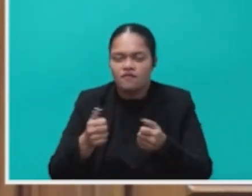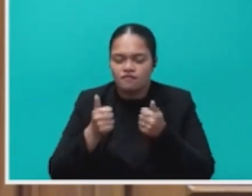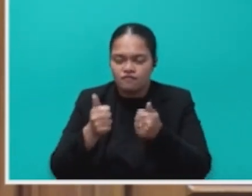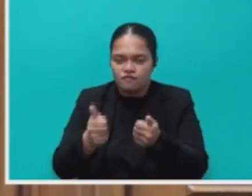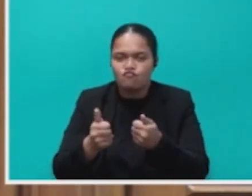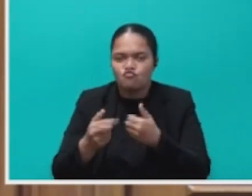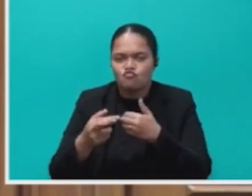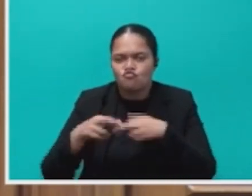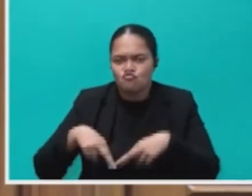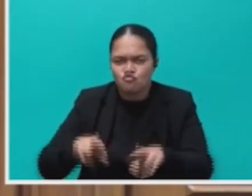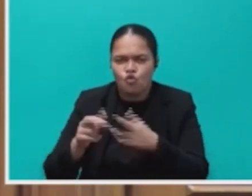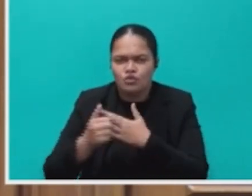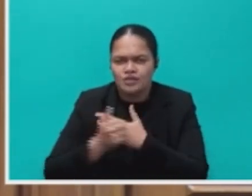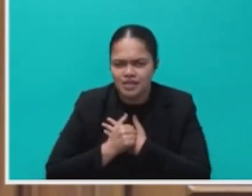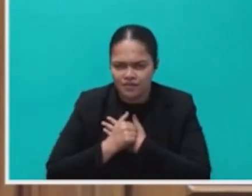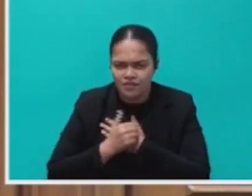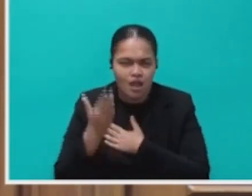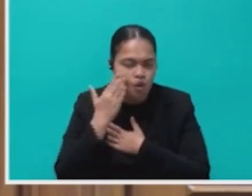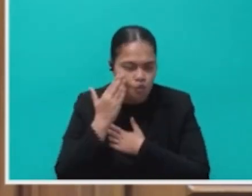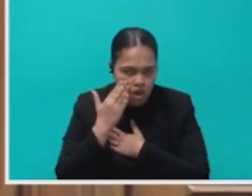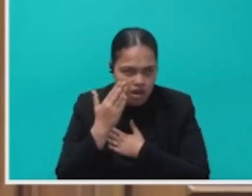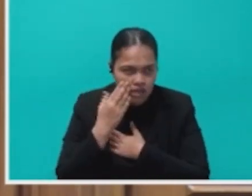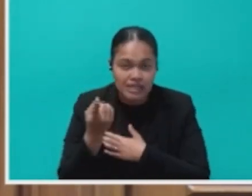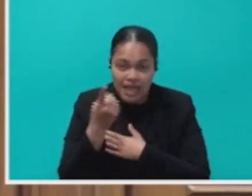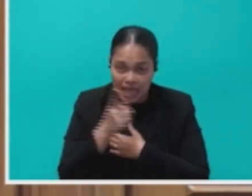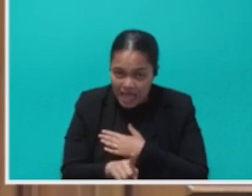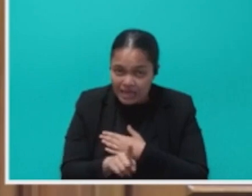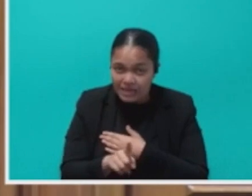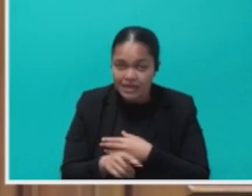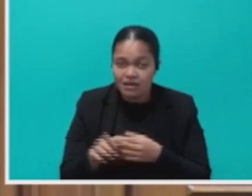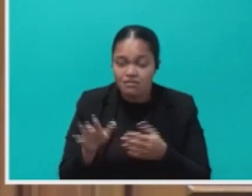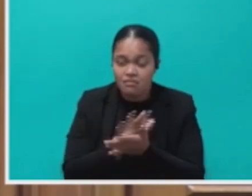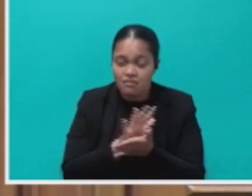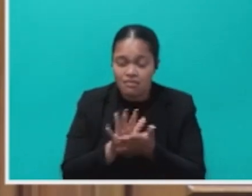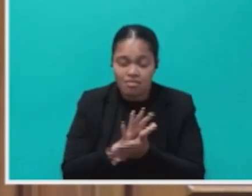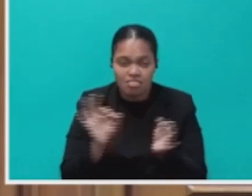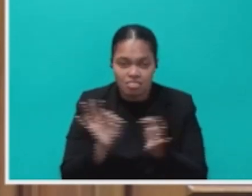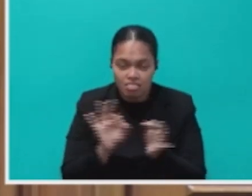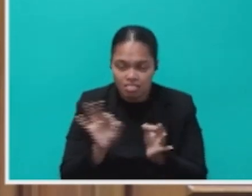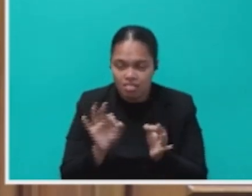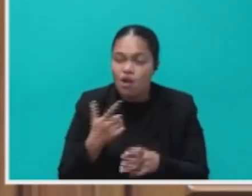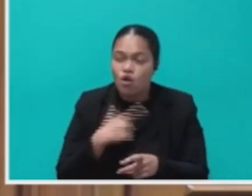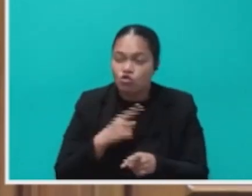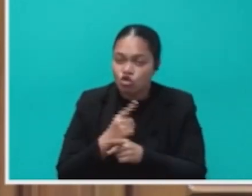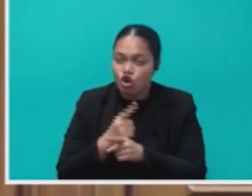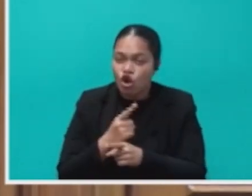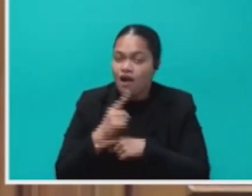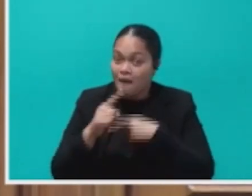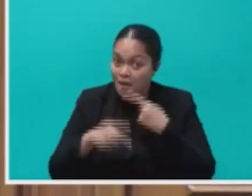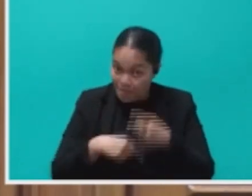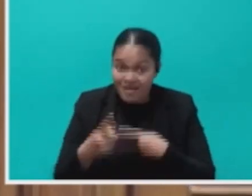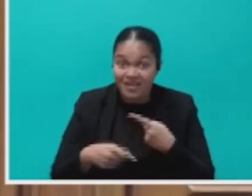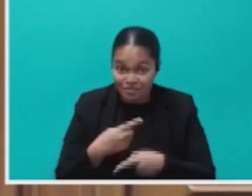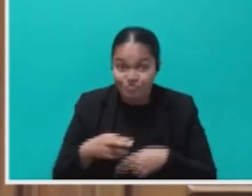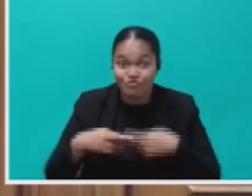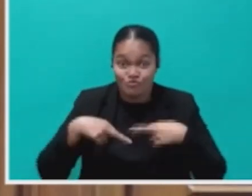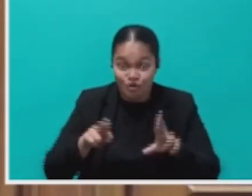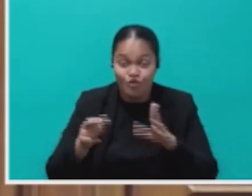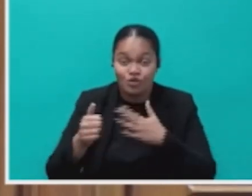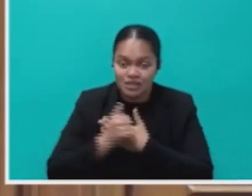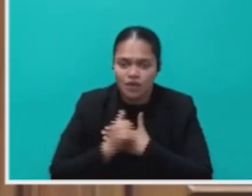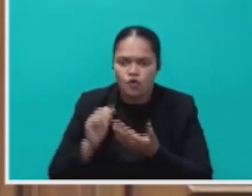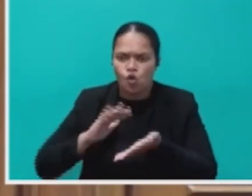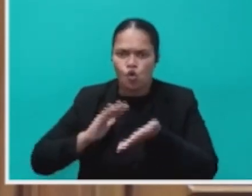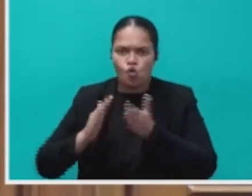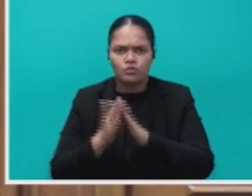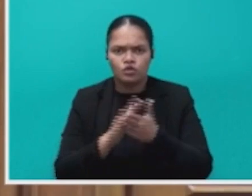awareness exponentially to critical mass, so we are talking about road safety from the community